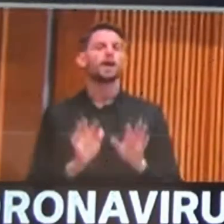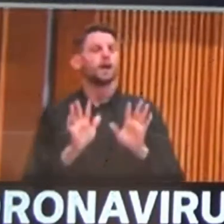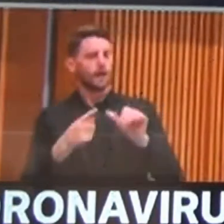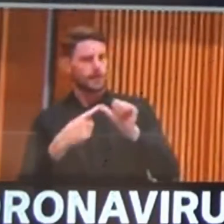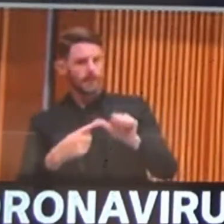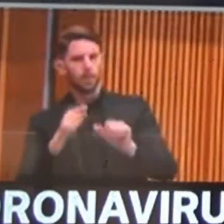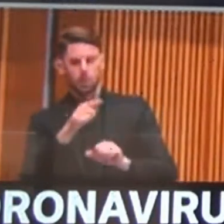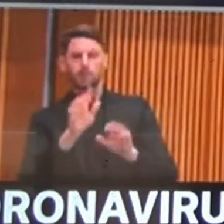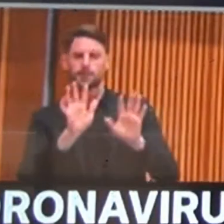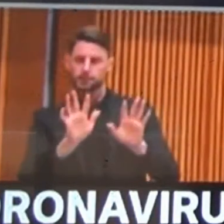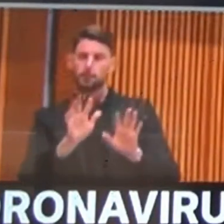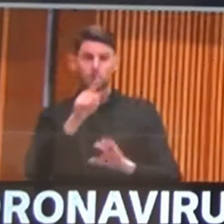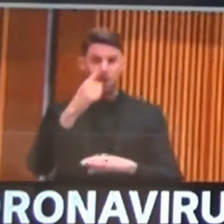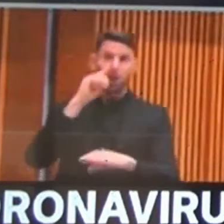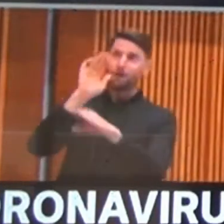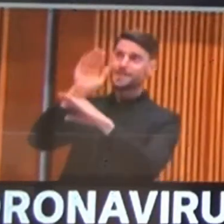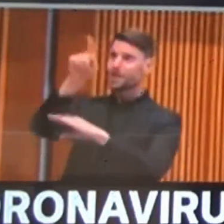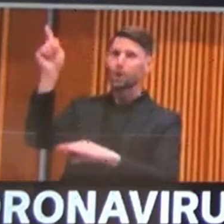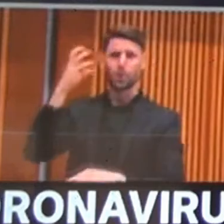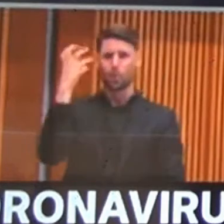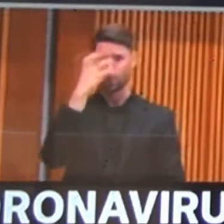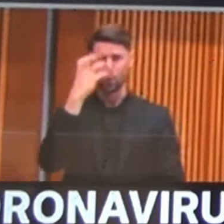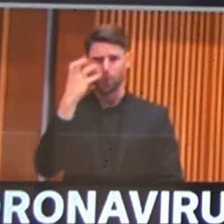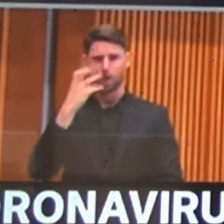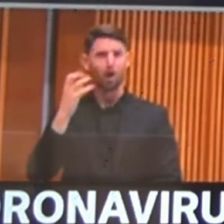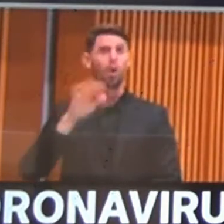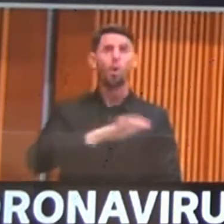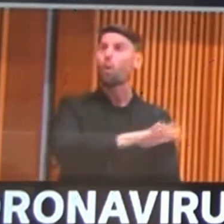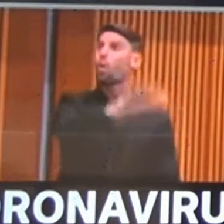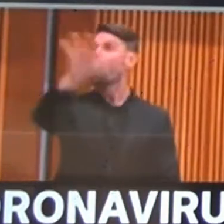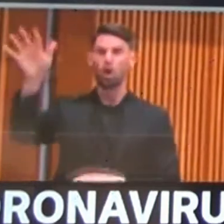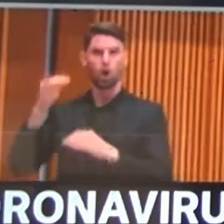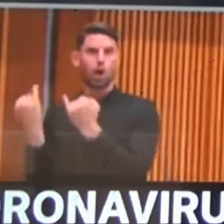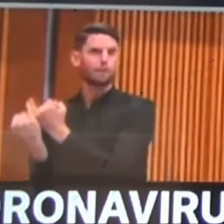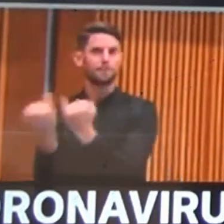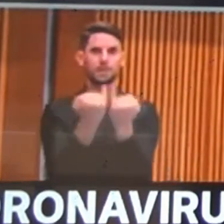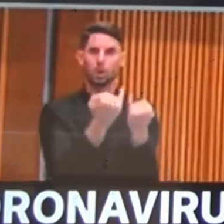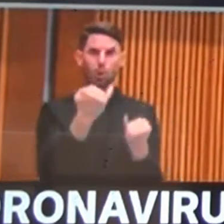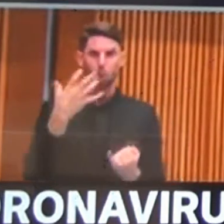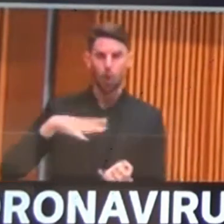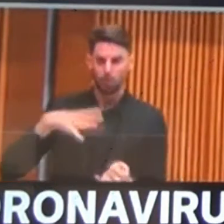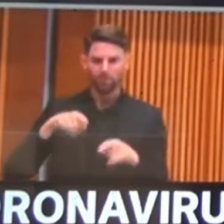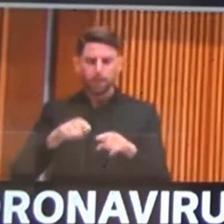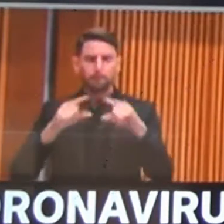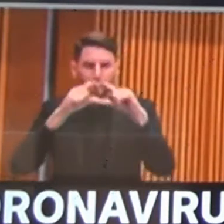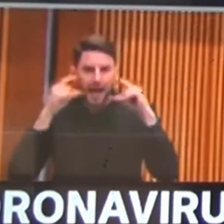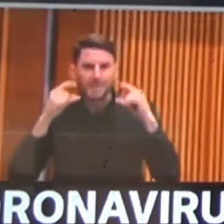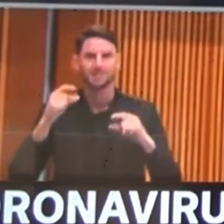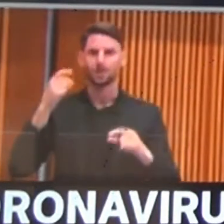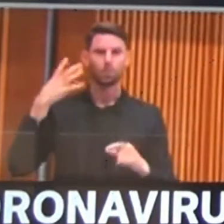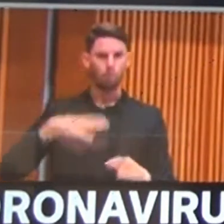before, intense global competition, and that is probably a